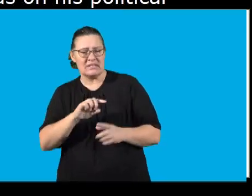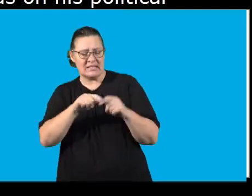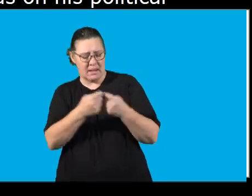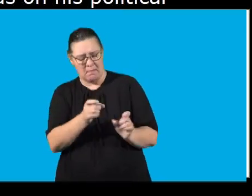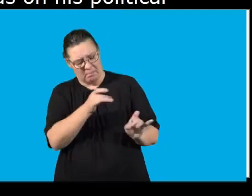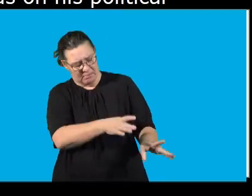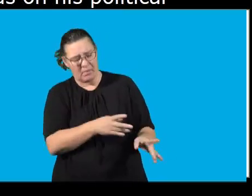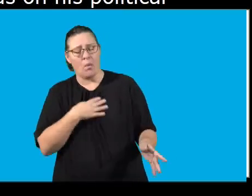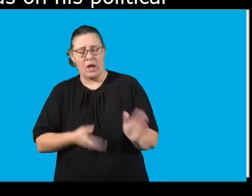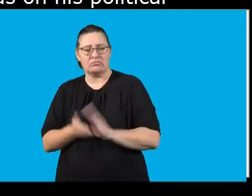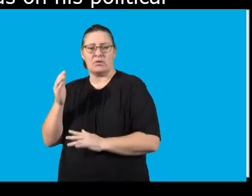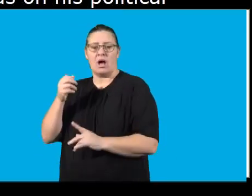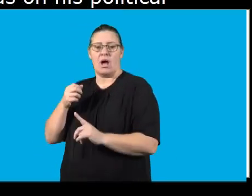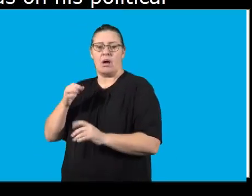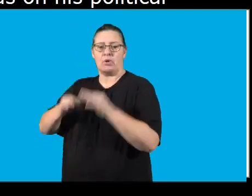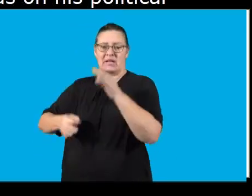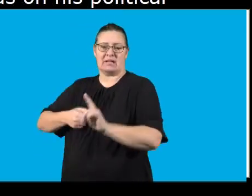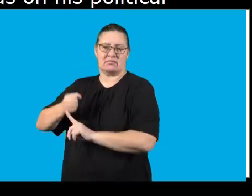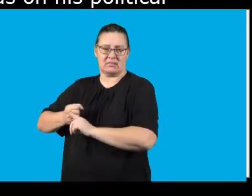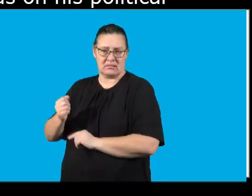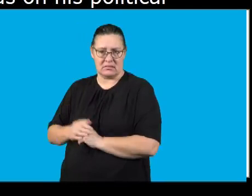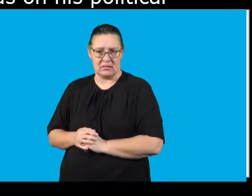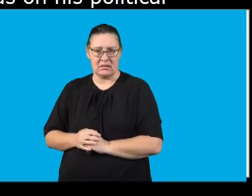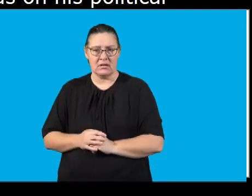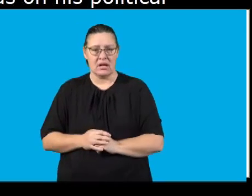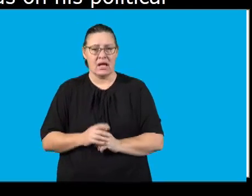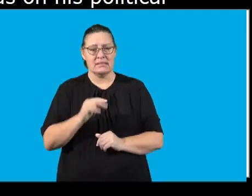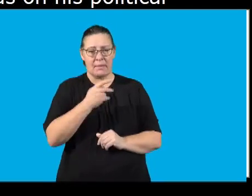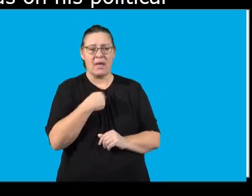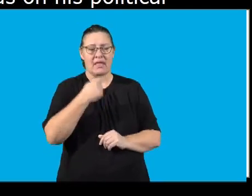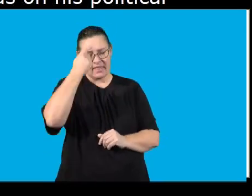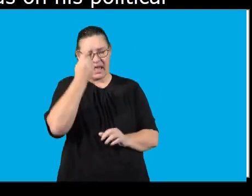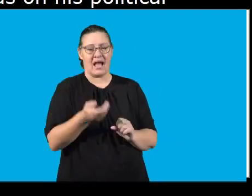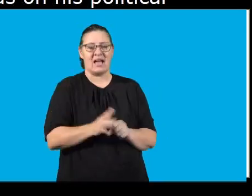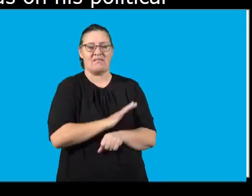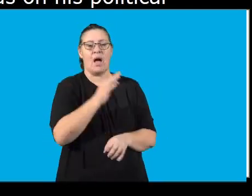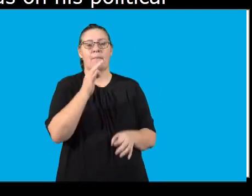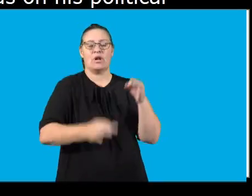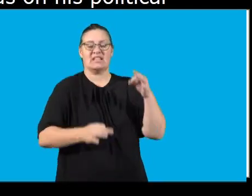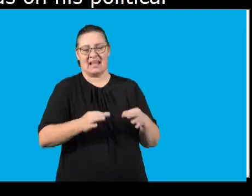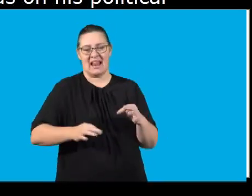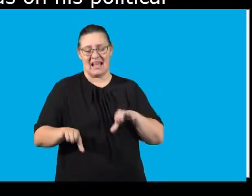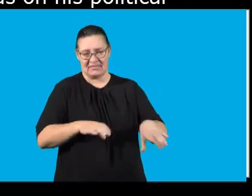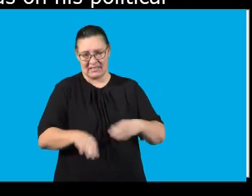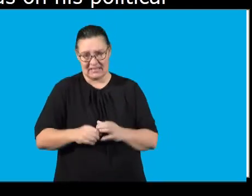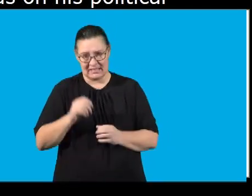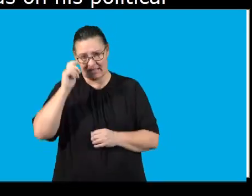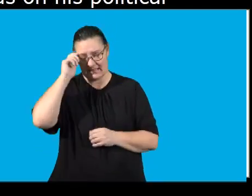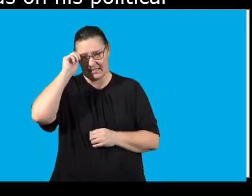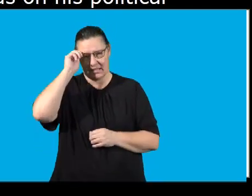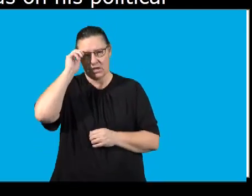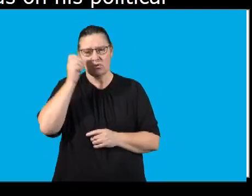activities. Now remember, Tami was on the quiz team because he thought that that would cover his political activities. But when